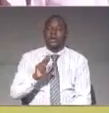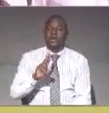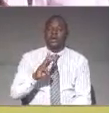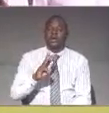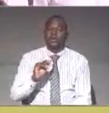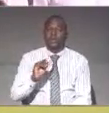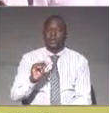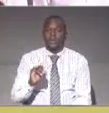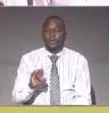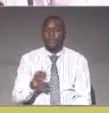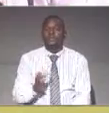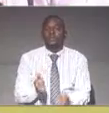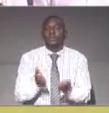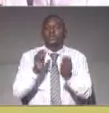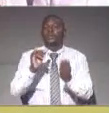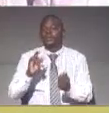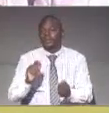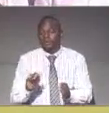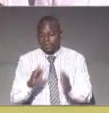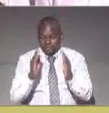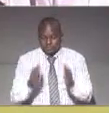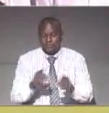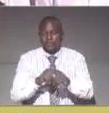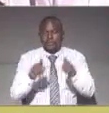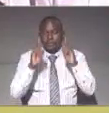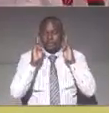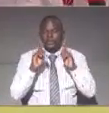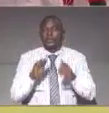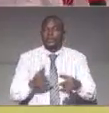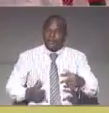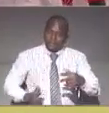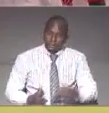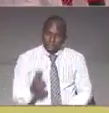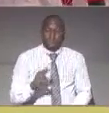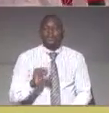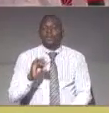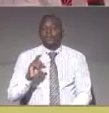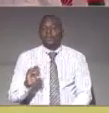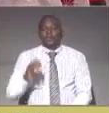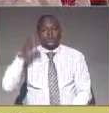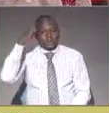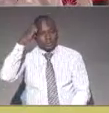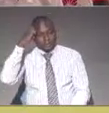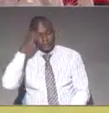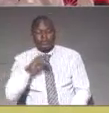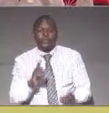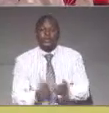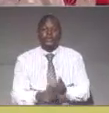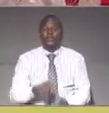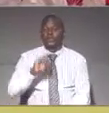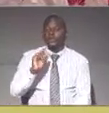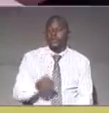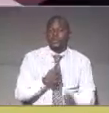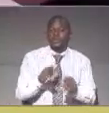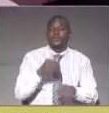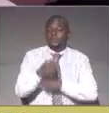skills. The event held at Makerere University main campus has seen the launch of the ICT Academy to benefit 1,000 persons